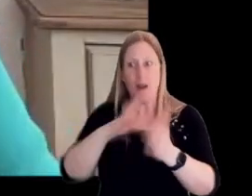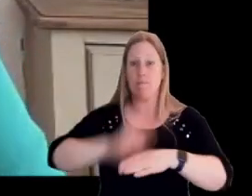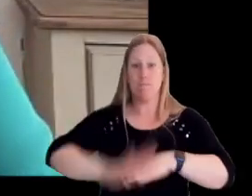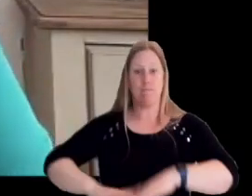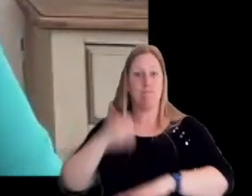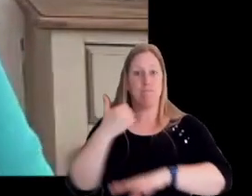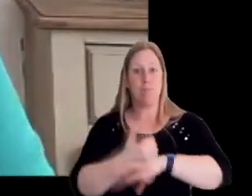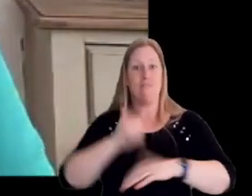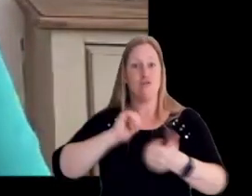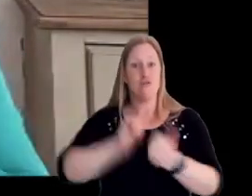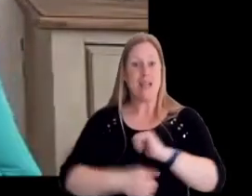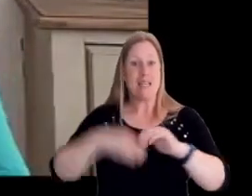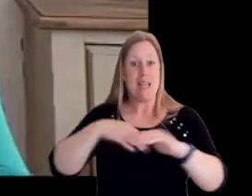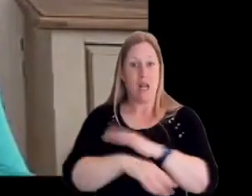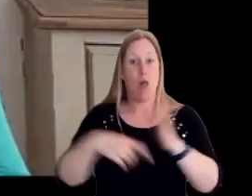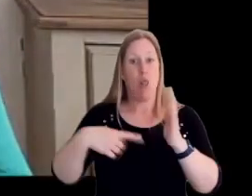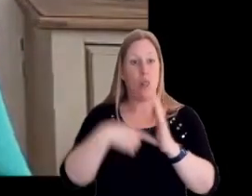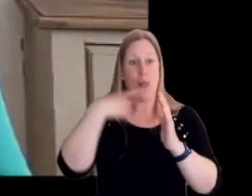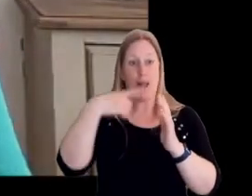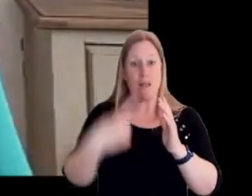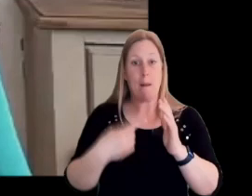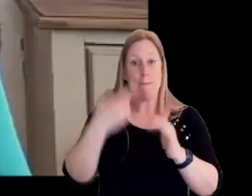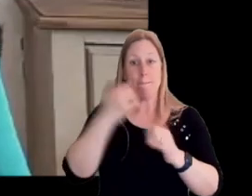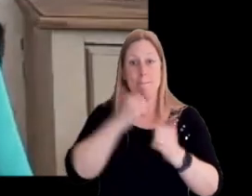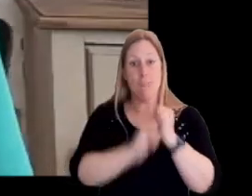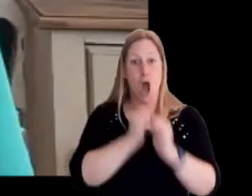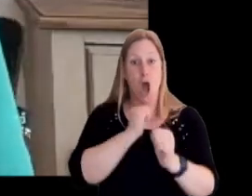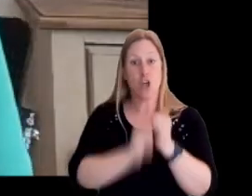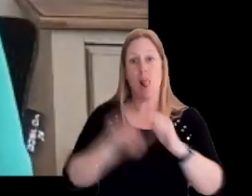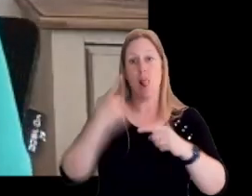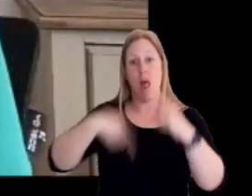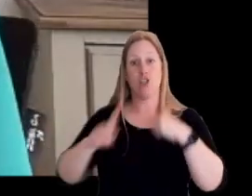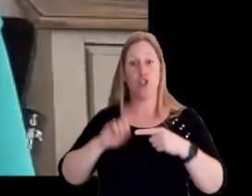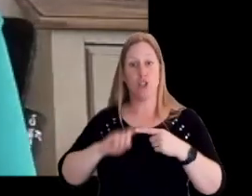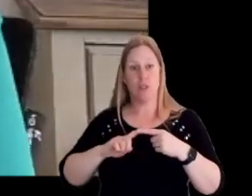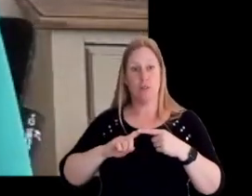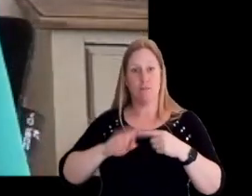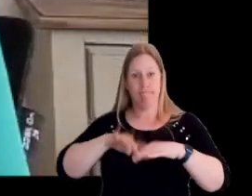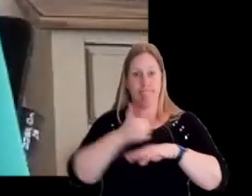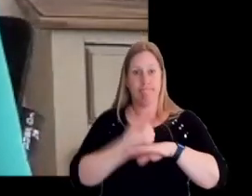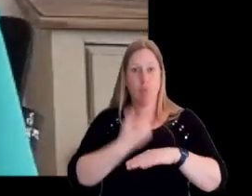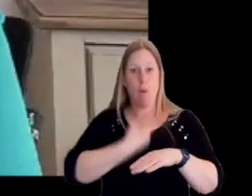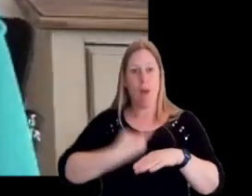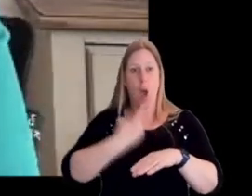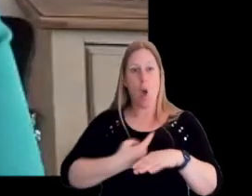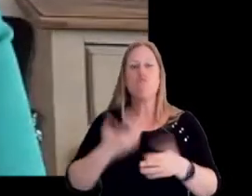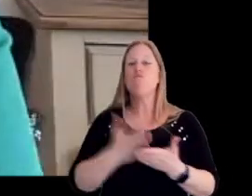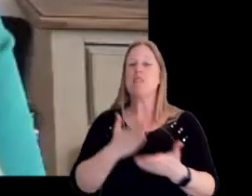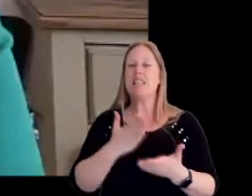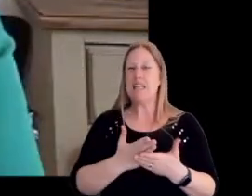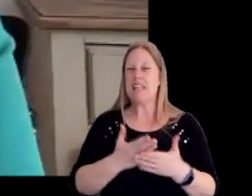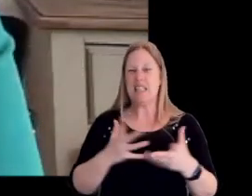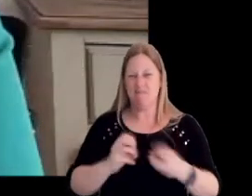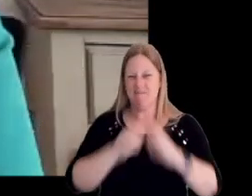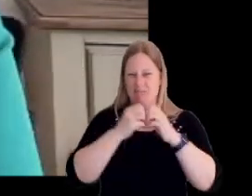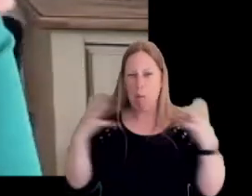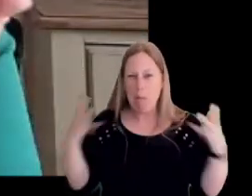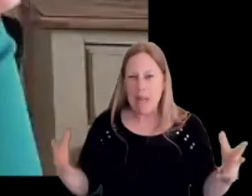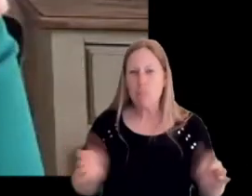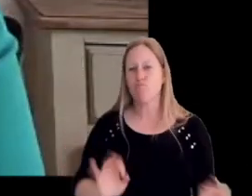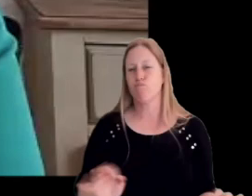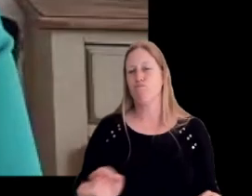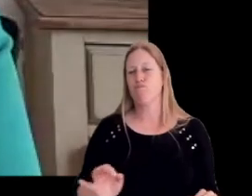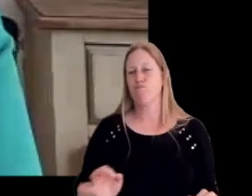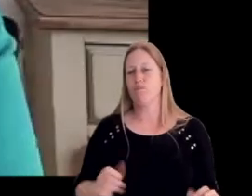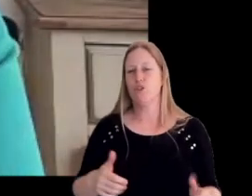Thanet in March last year, pardon me, on my own. Really not intending to do a big